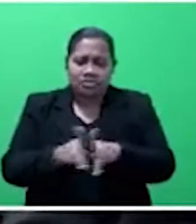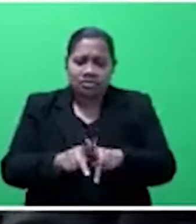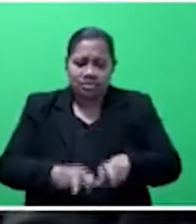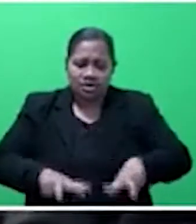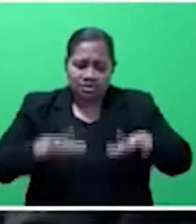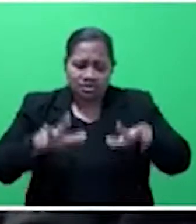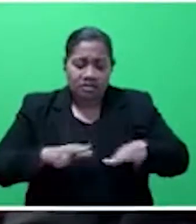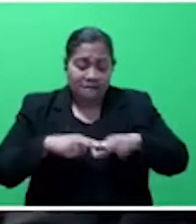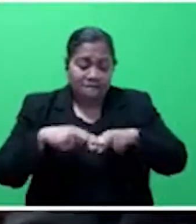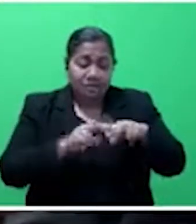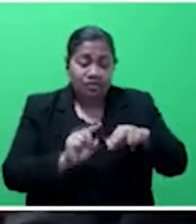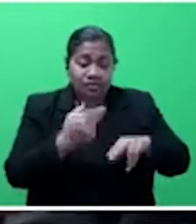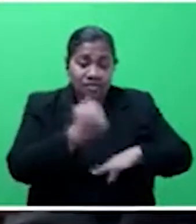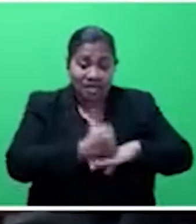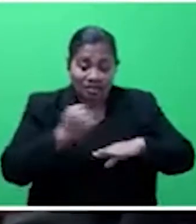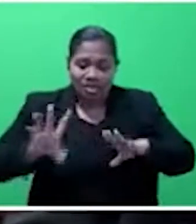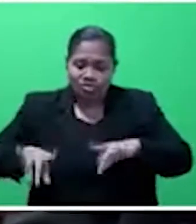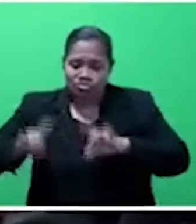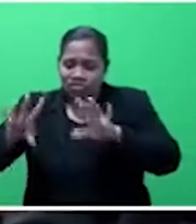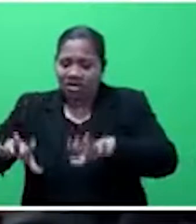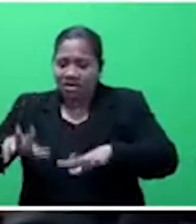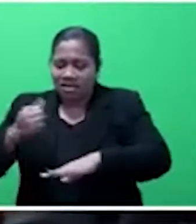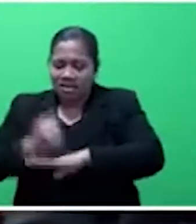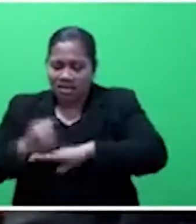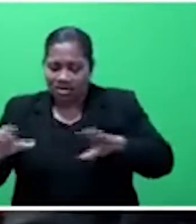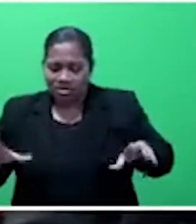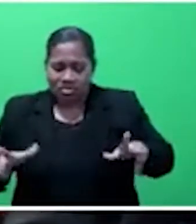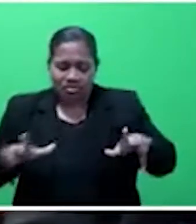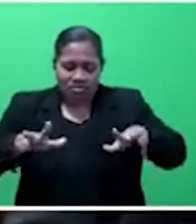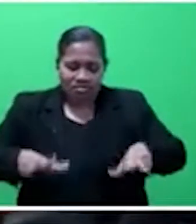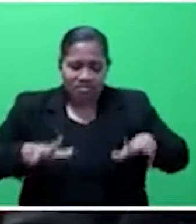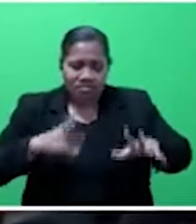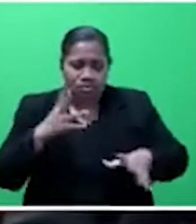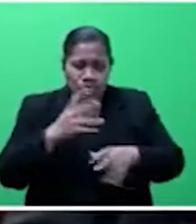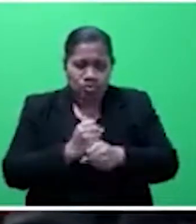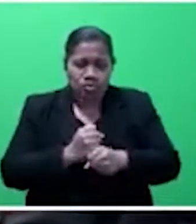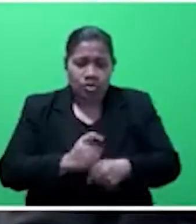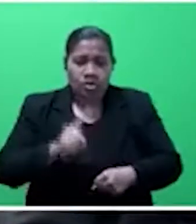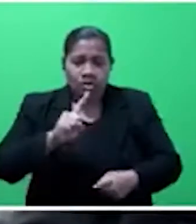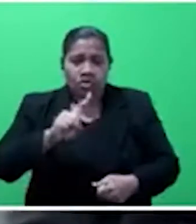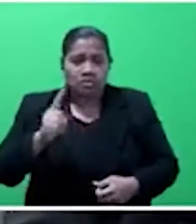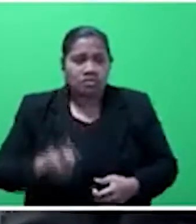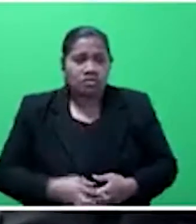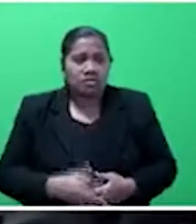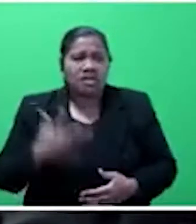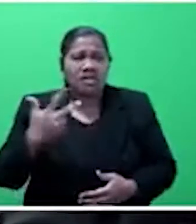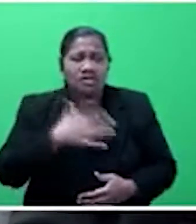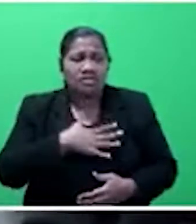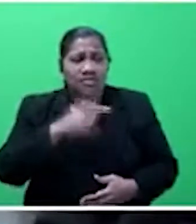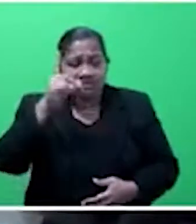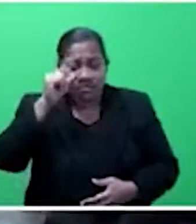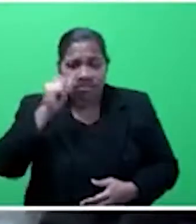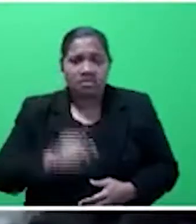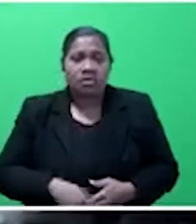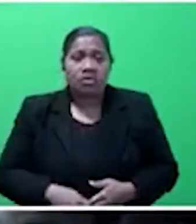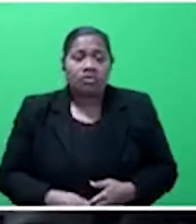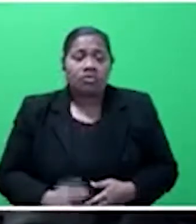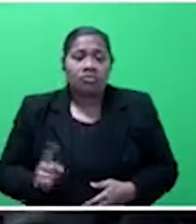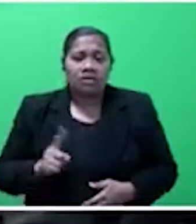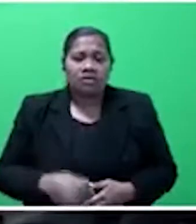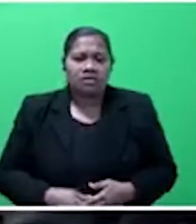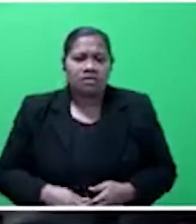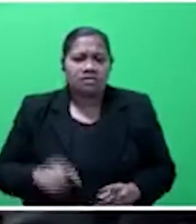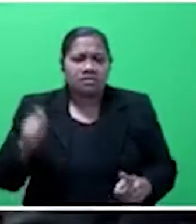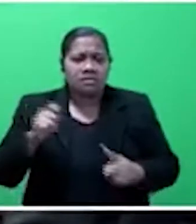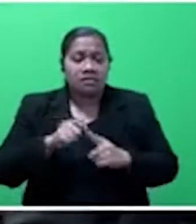Government. A total of 1,820 Fijians, exceeding the estimate target of 1,000, are